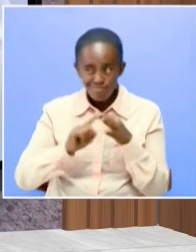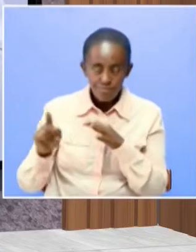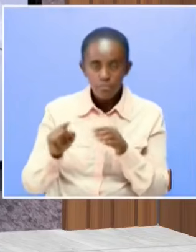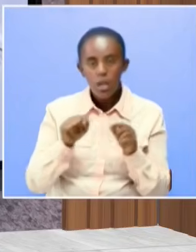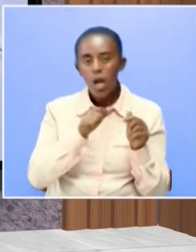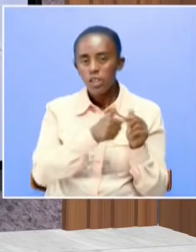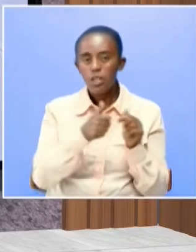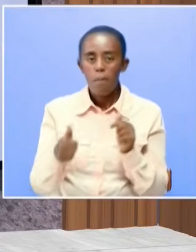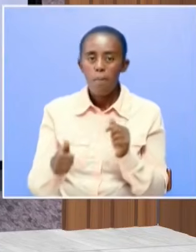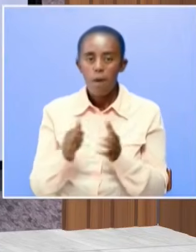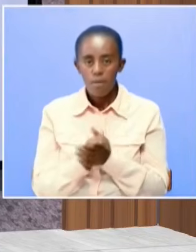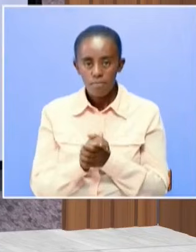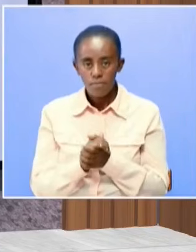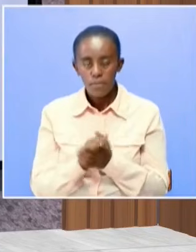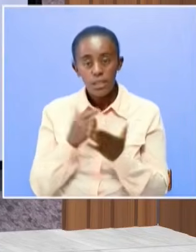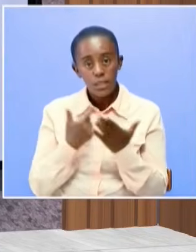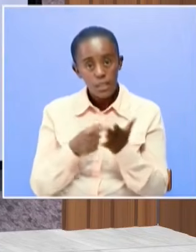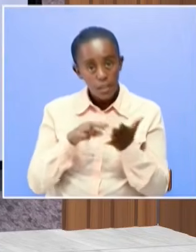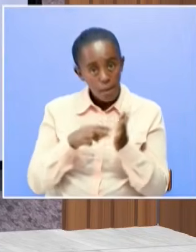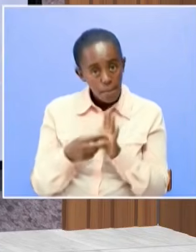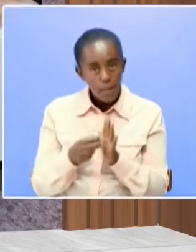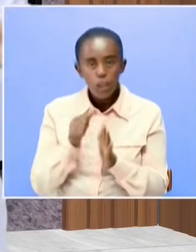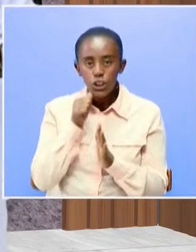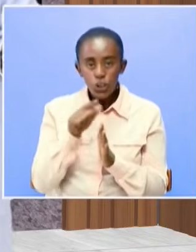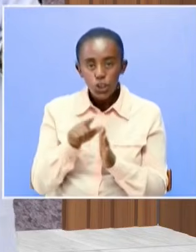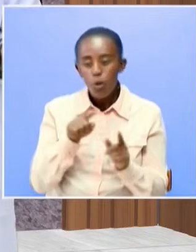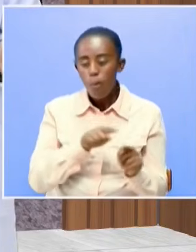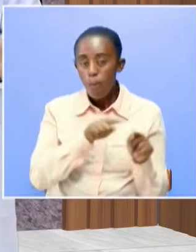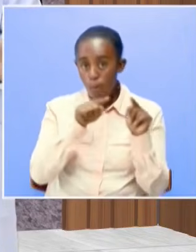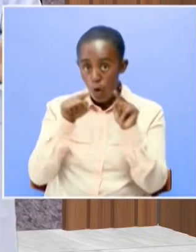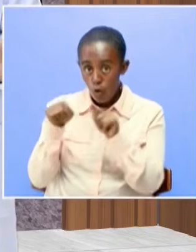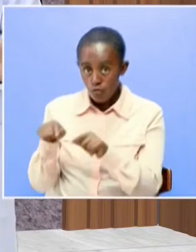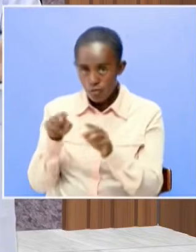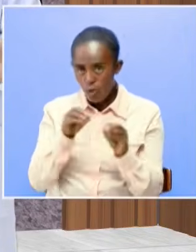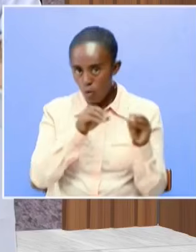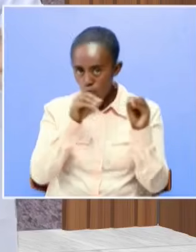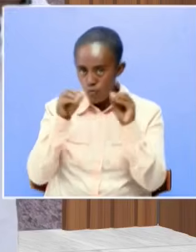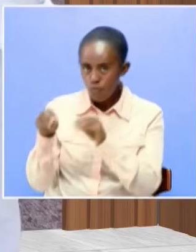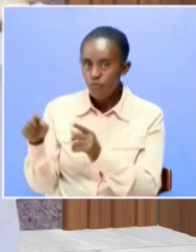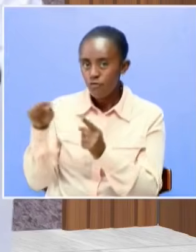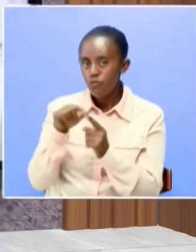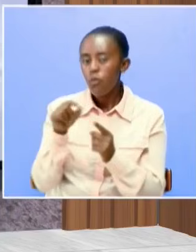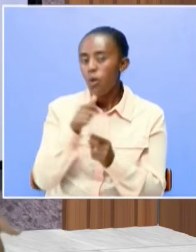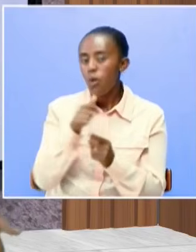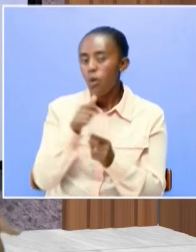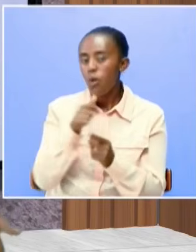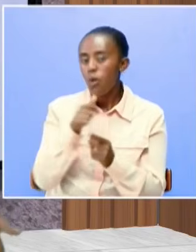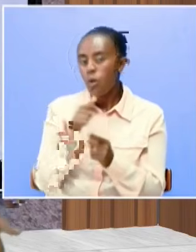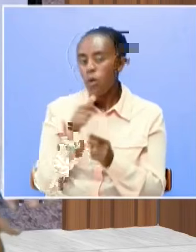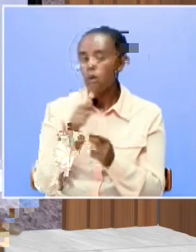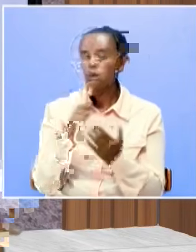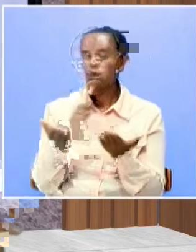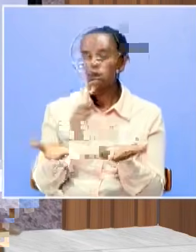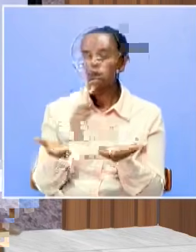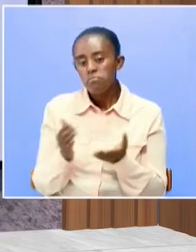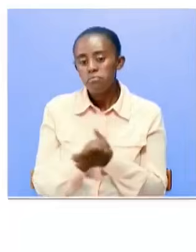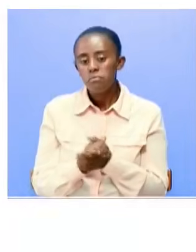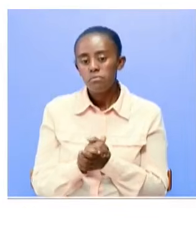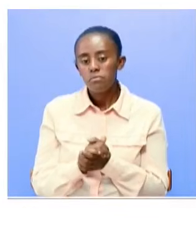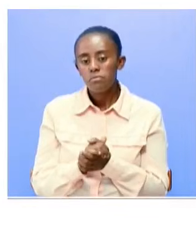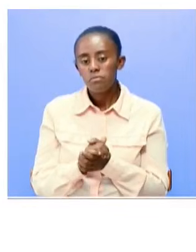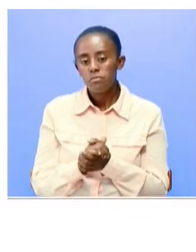Ababa. This means she moved to Addis Ababa. Or maybe sometimes it can be